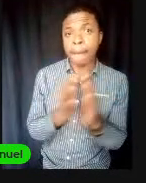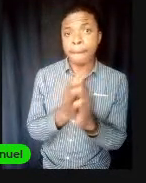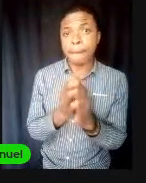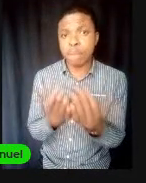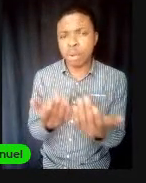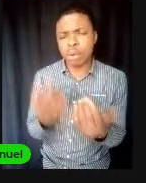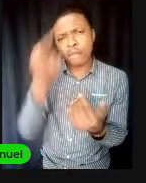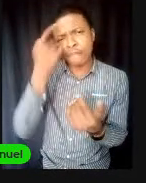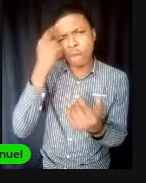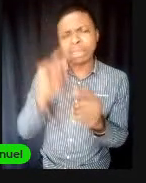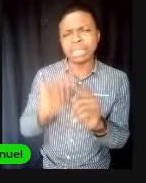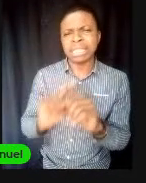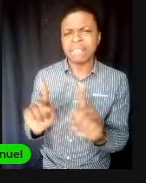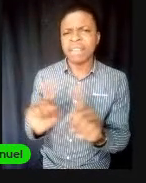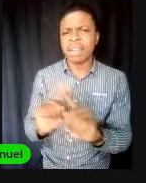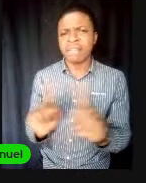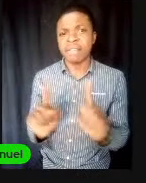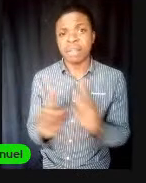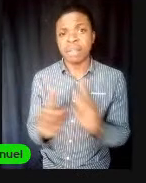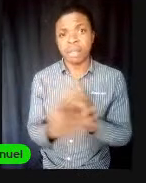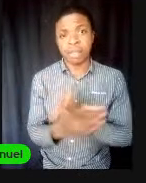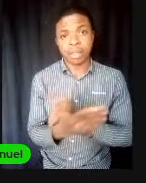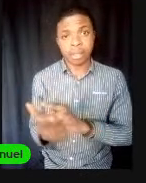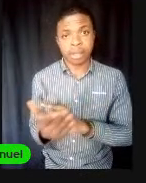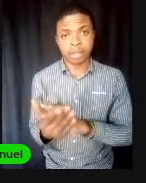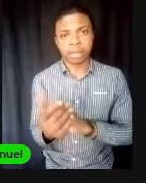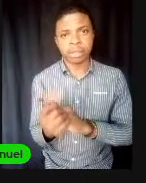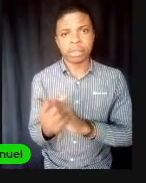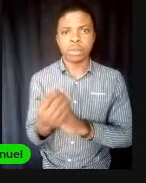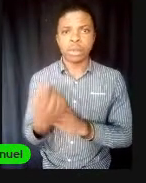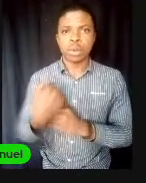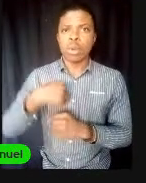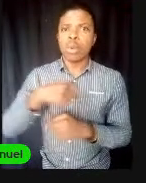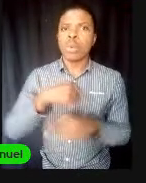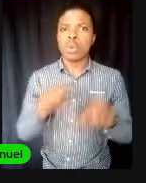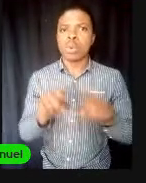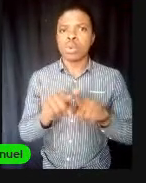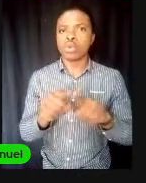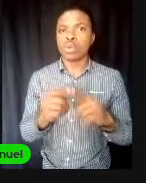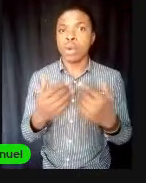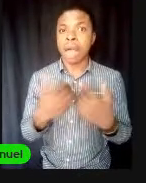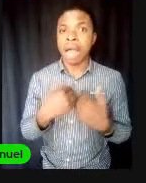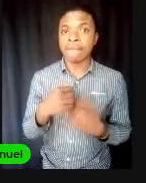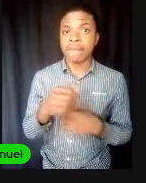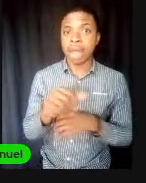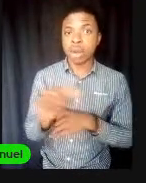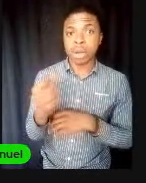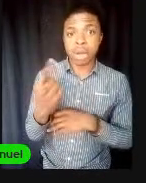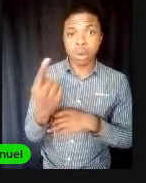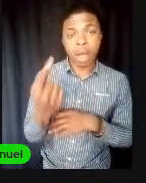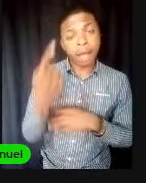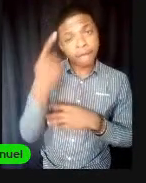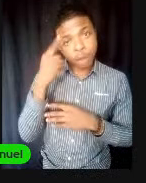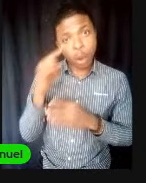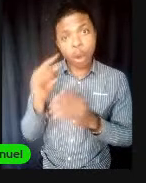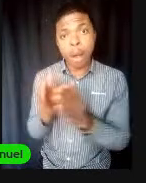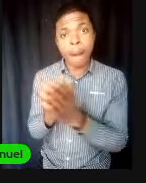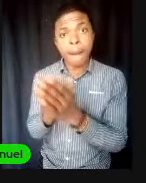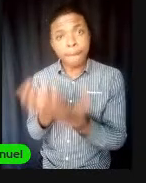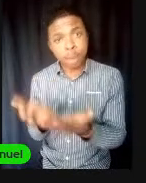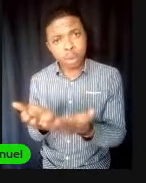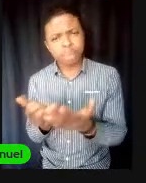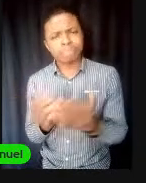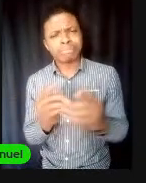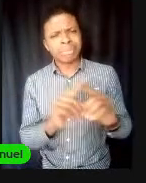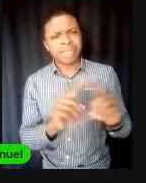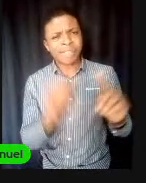understand? And different things. We have another one for a book. You see this is passing a message also. So this is a beautiful book